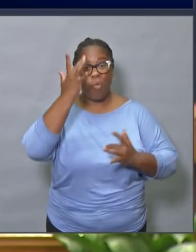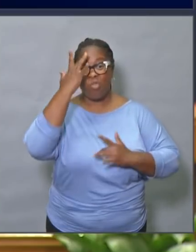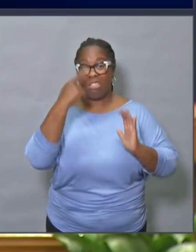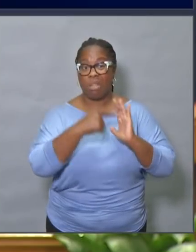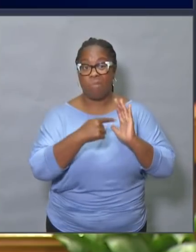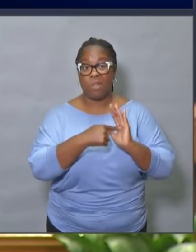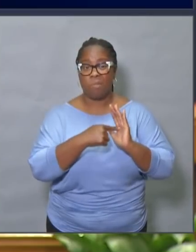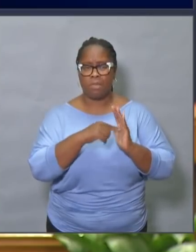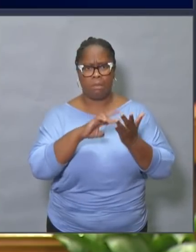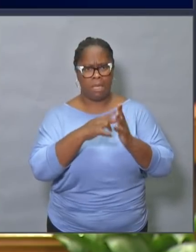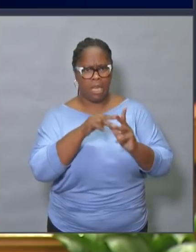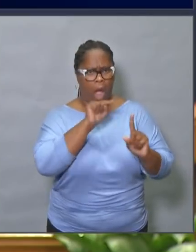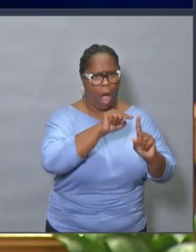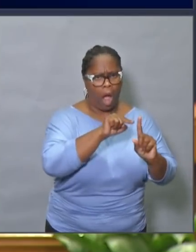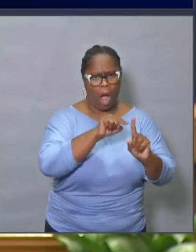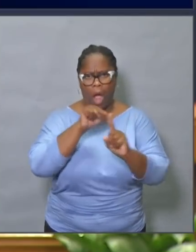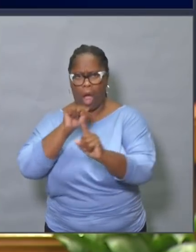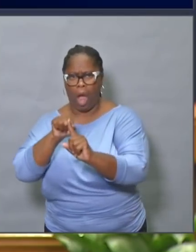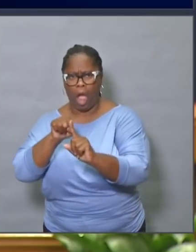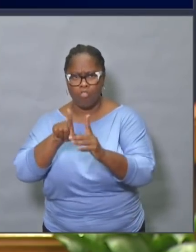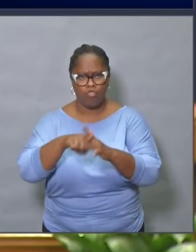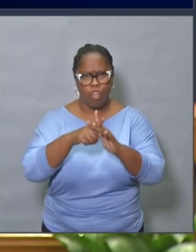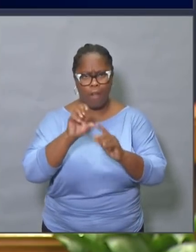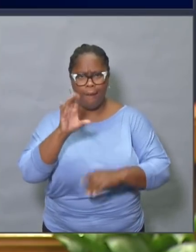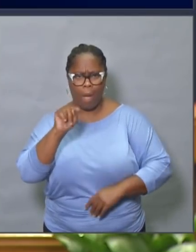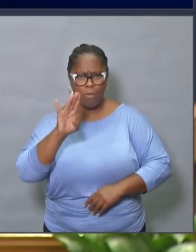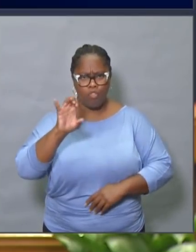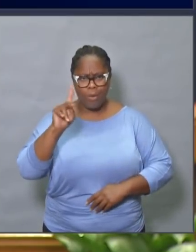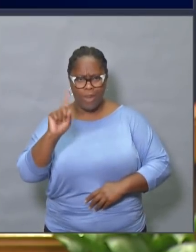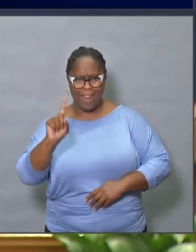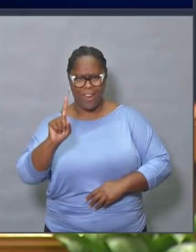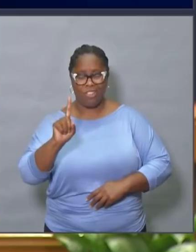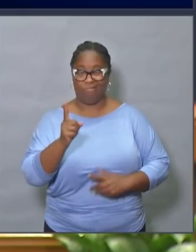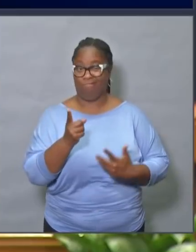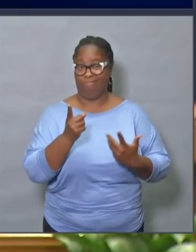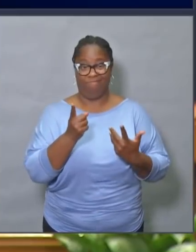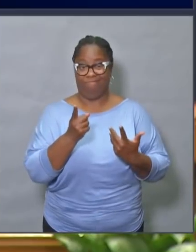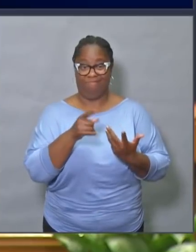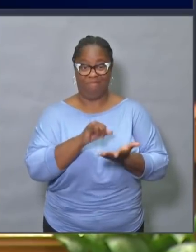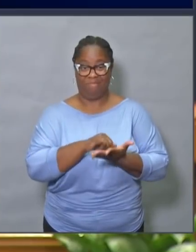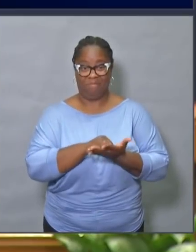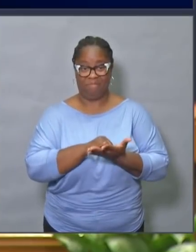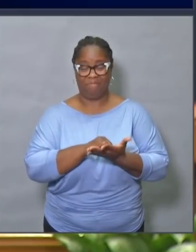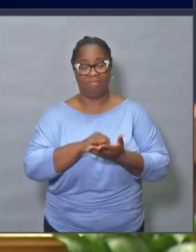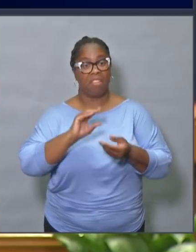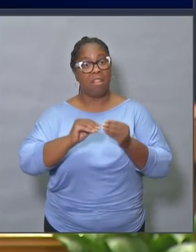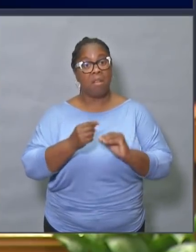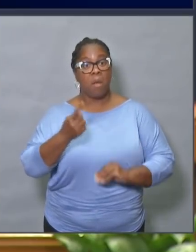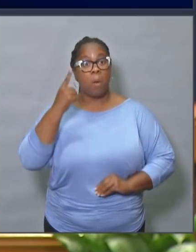outbreaks very difficult. Without a doubt, the number one driver of the surge that we're